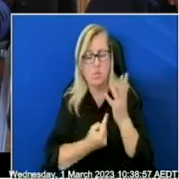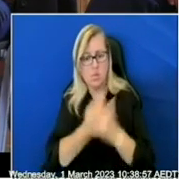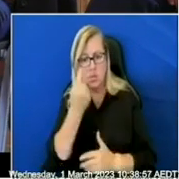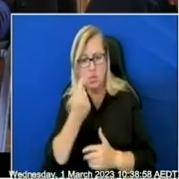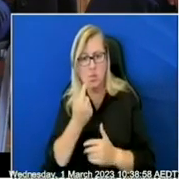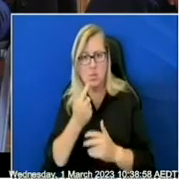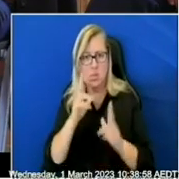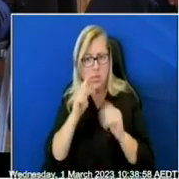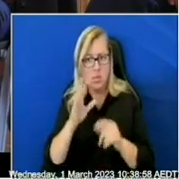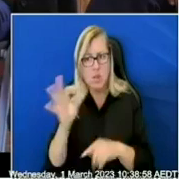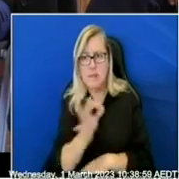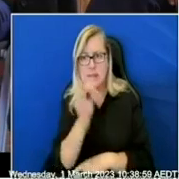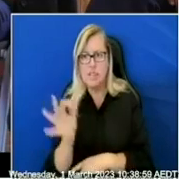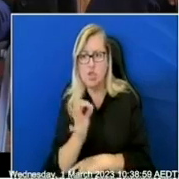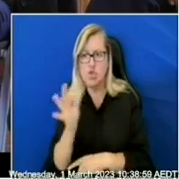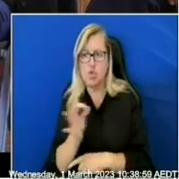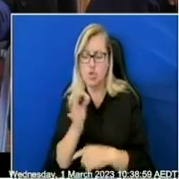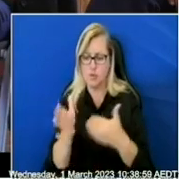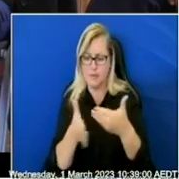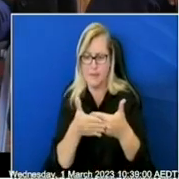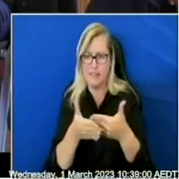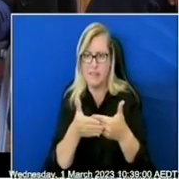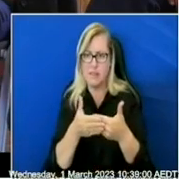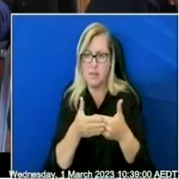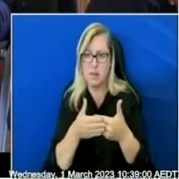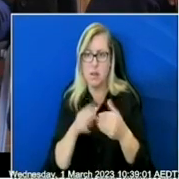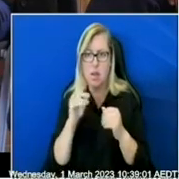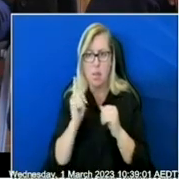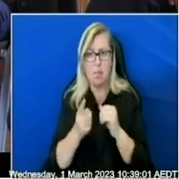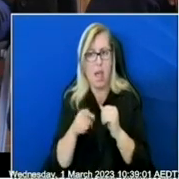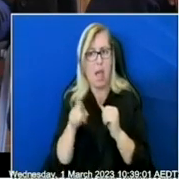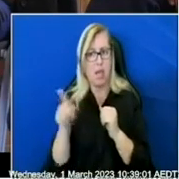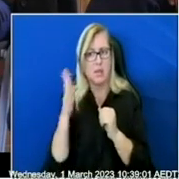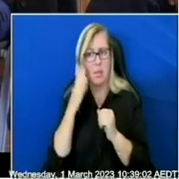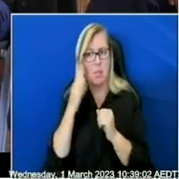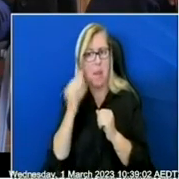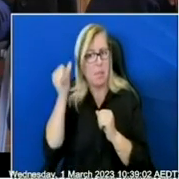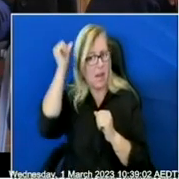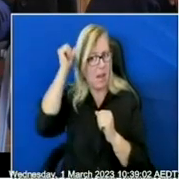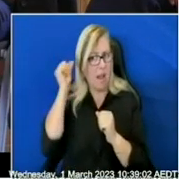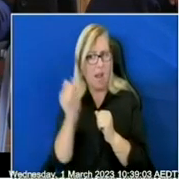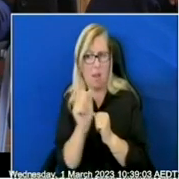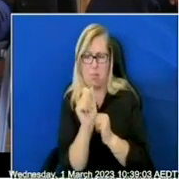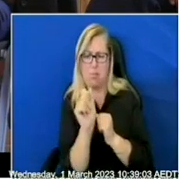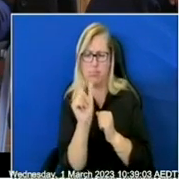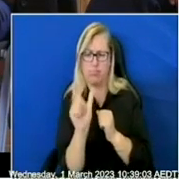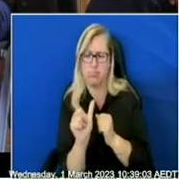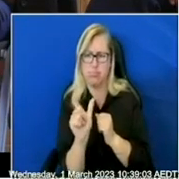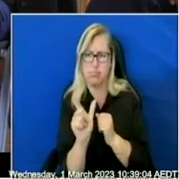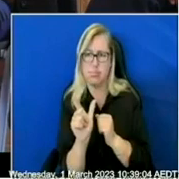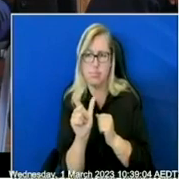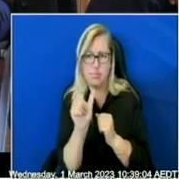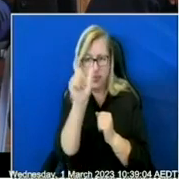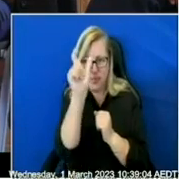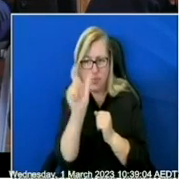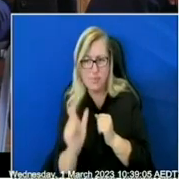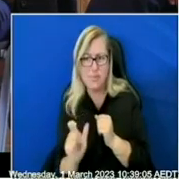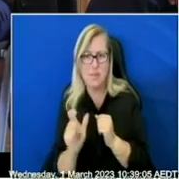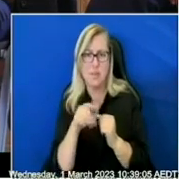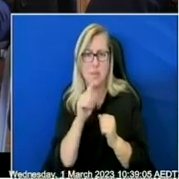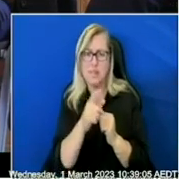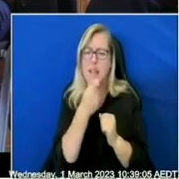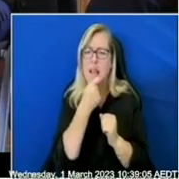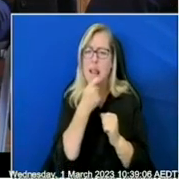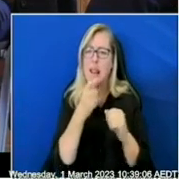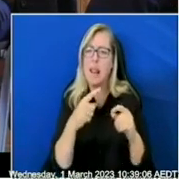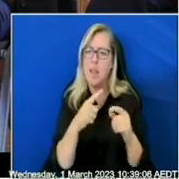just a big gaping scar on the back of her head. And just little things in our daily life like that would pop up.